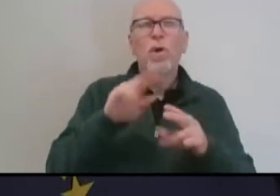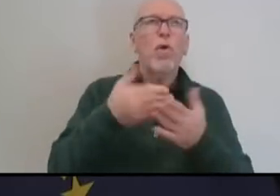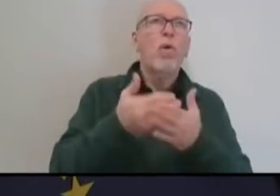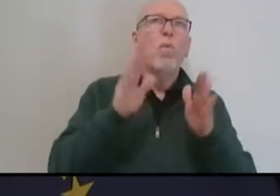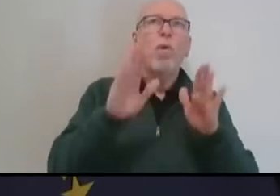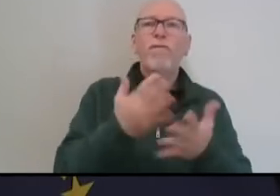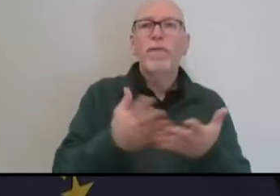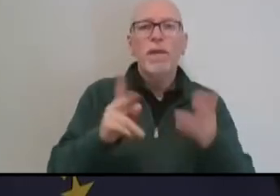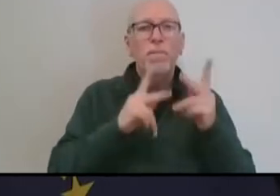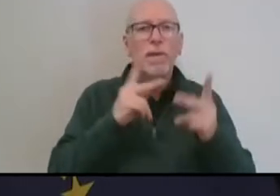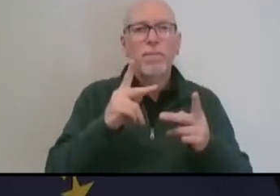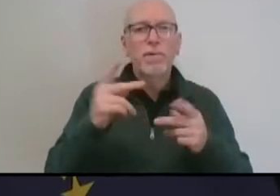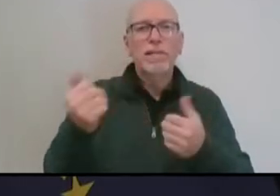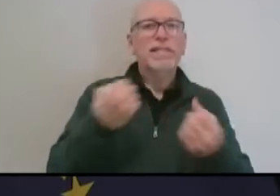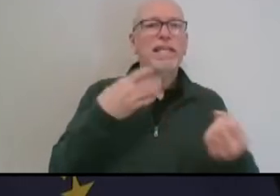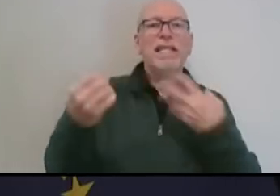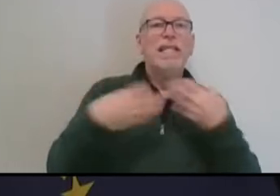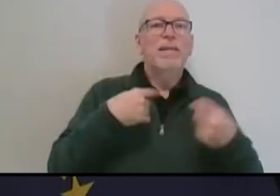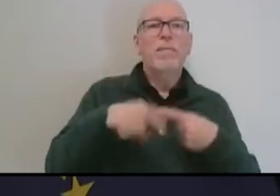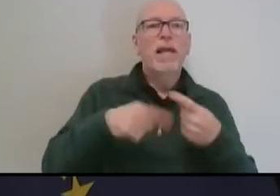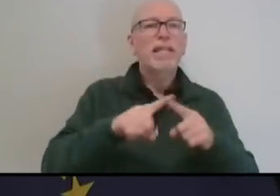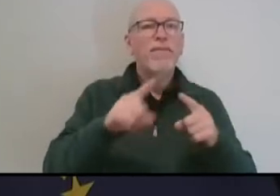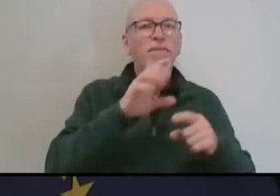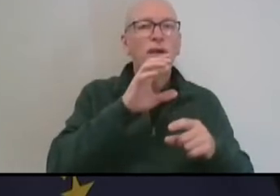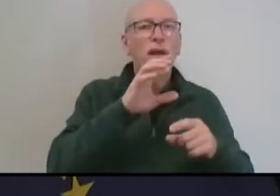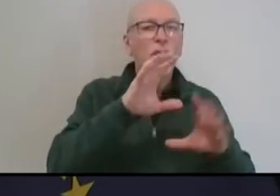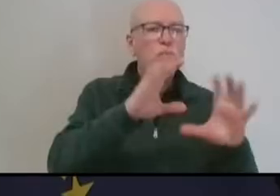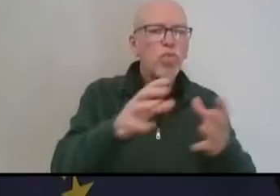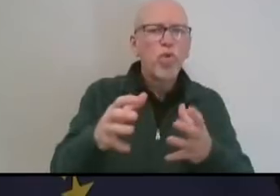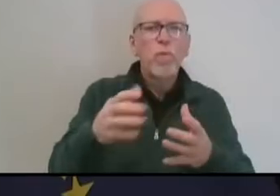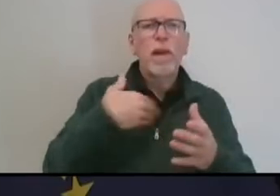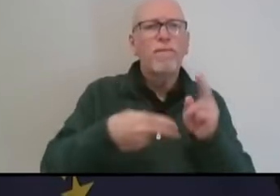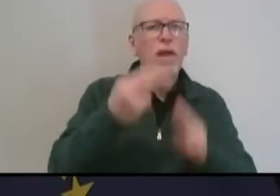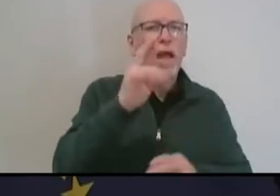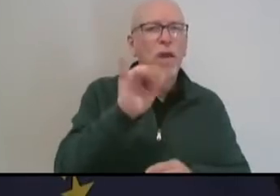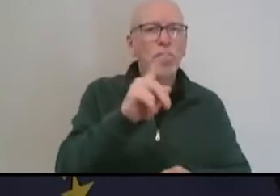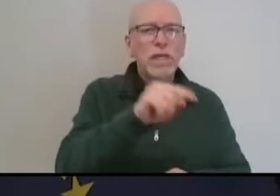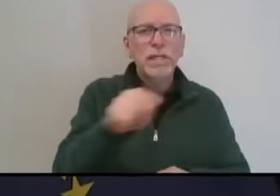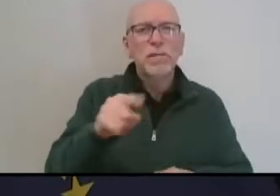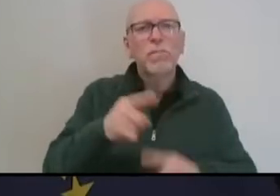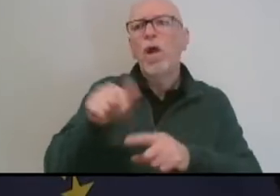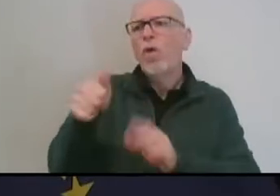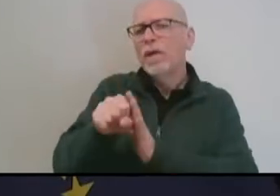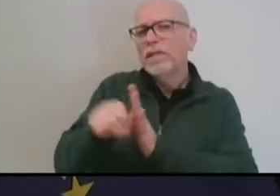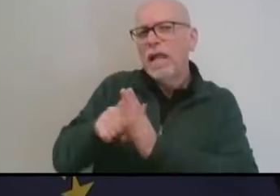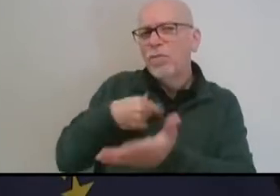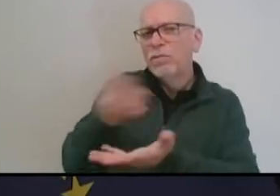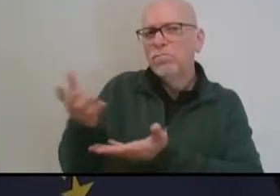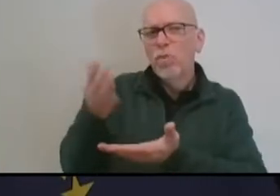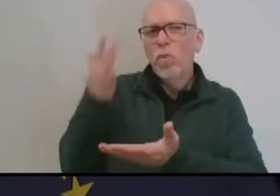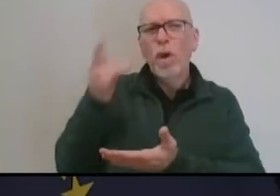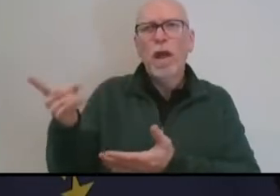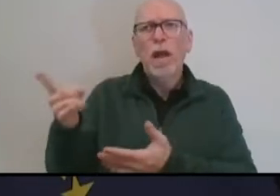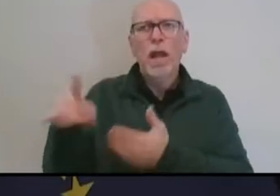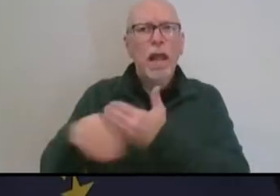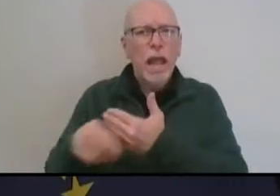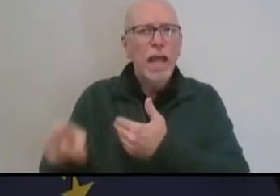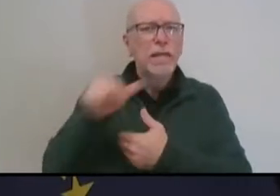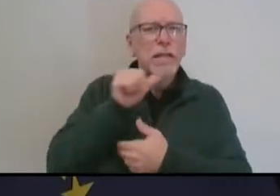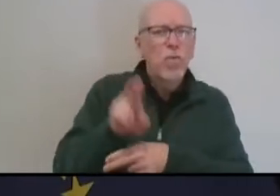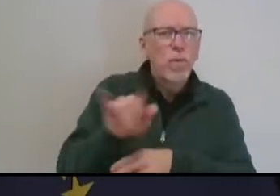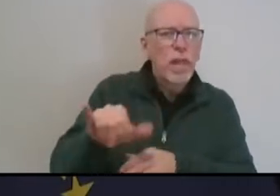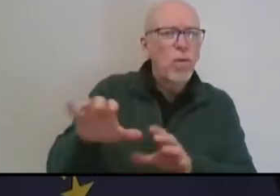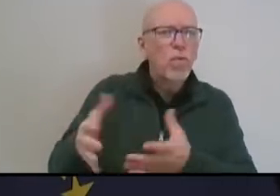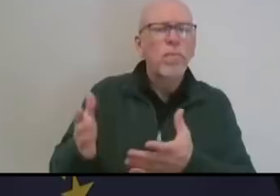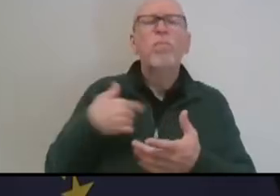send me about. Different groups are at higher risk. And we're also looking at other states and talking to them about why they may or may not have added different groups. So we'll come up